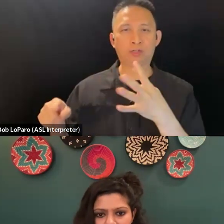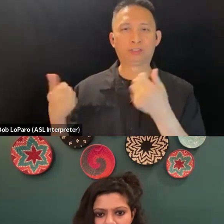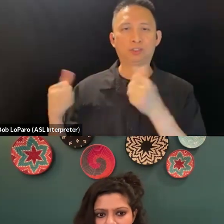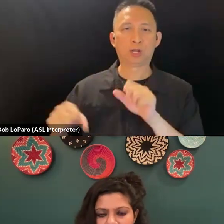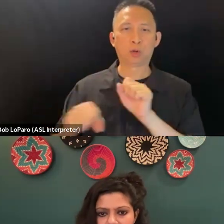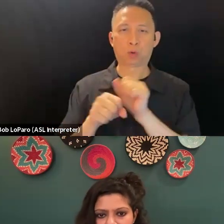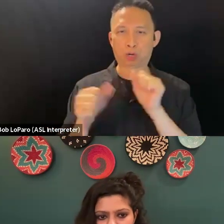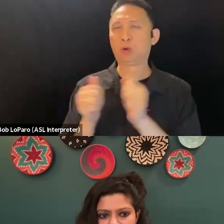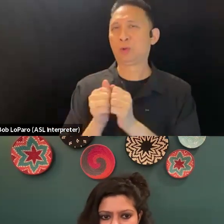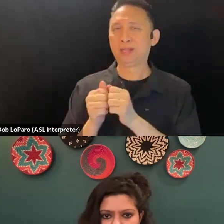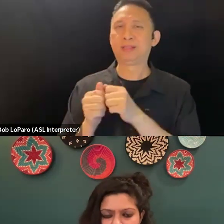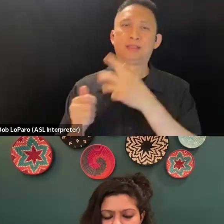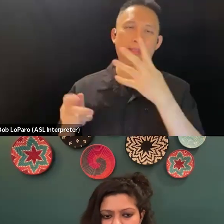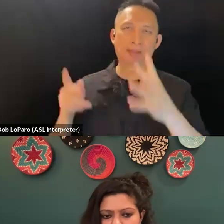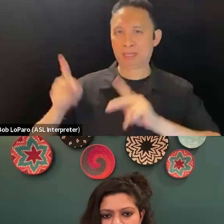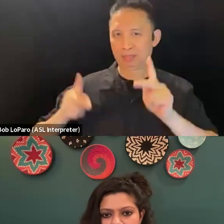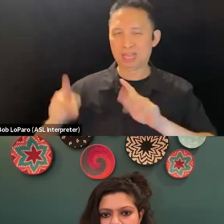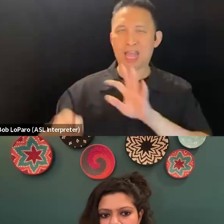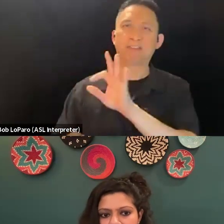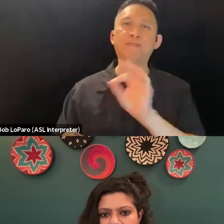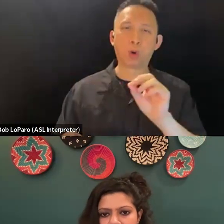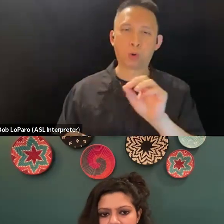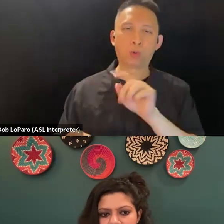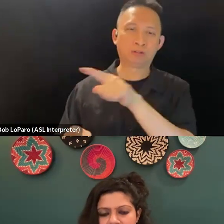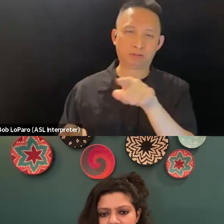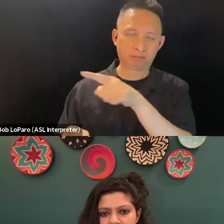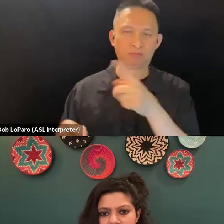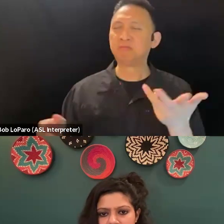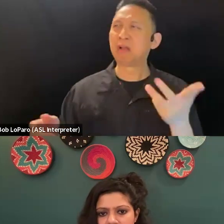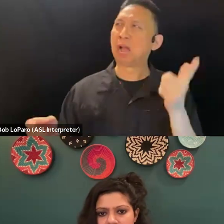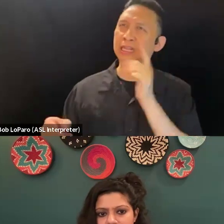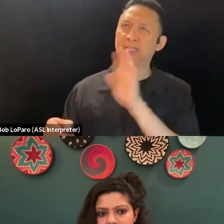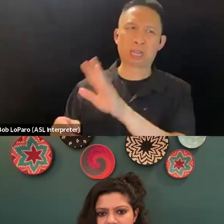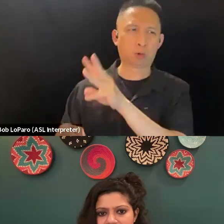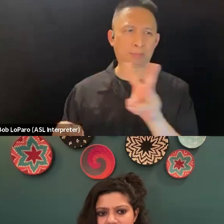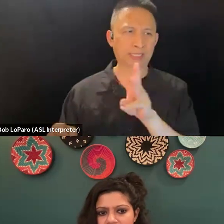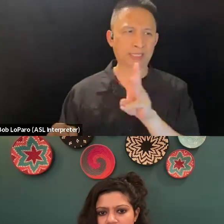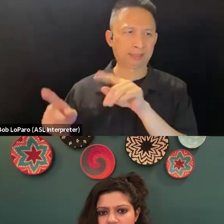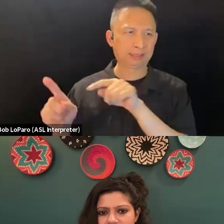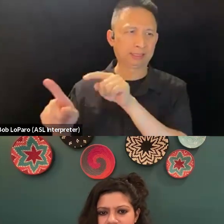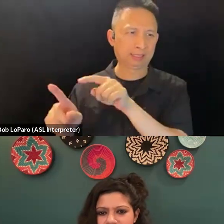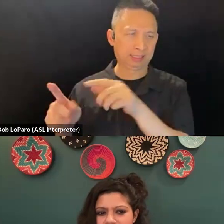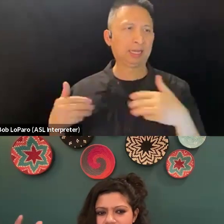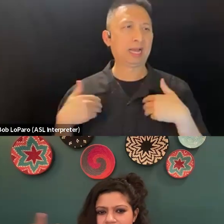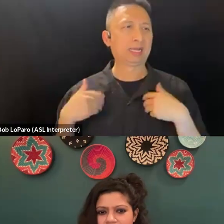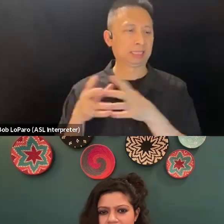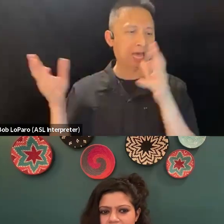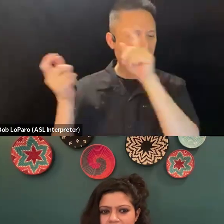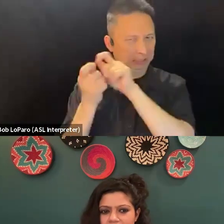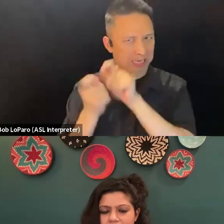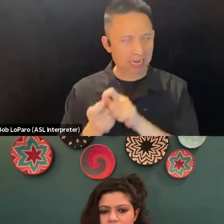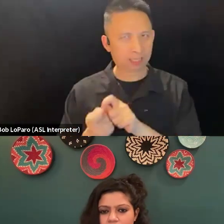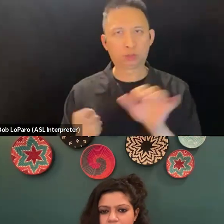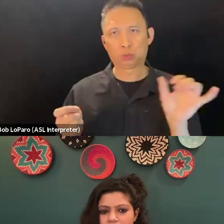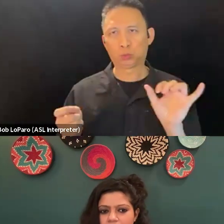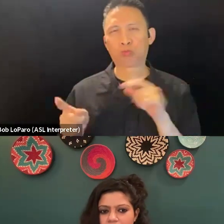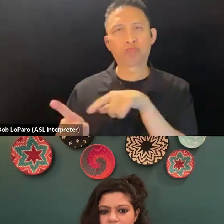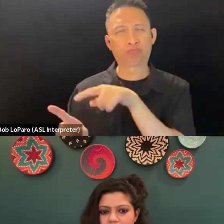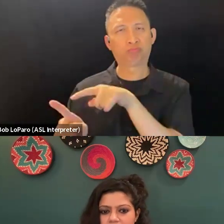aren't necessarily always a kind of a cozy part of a broader verite